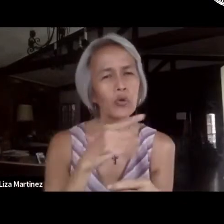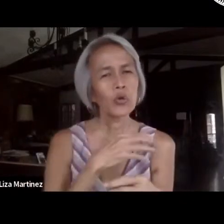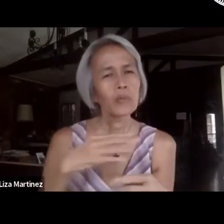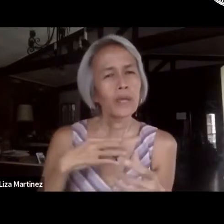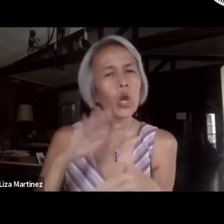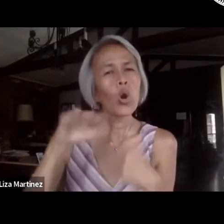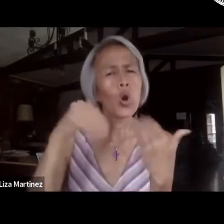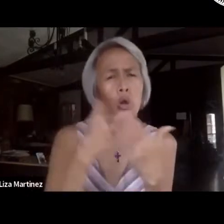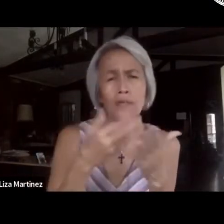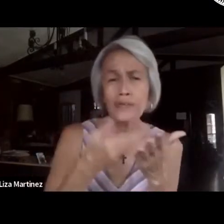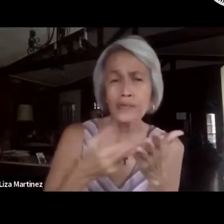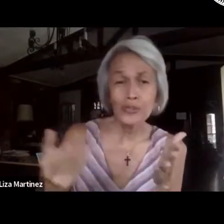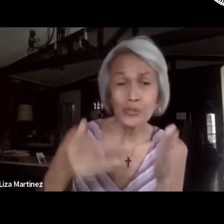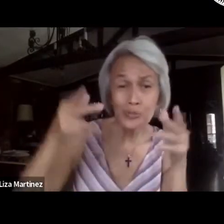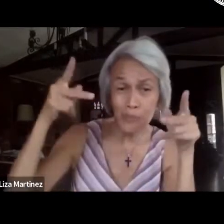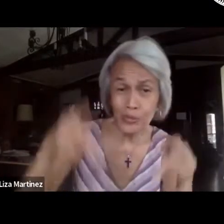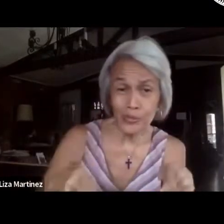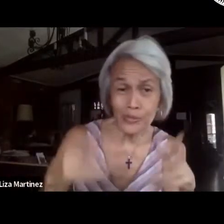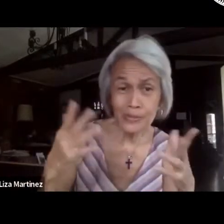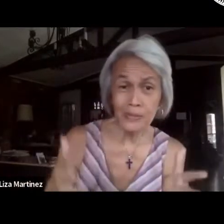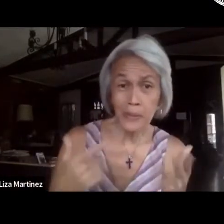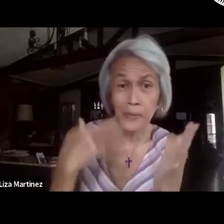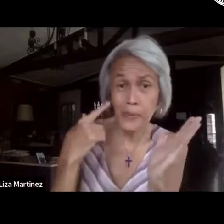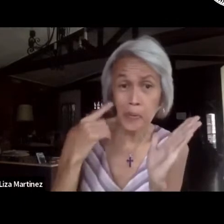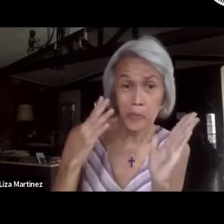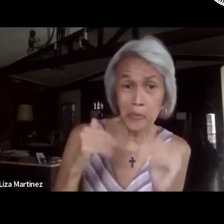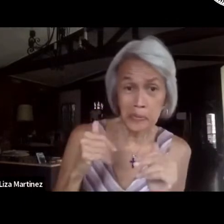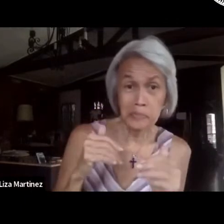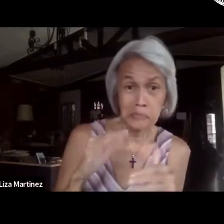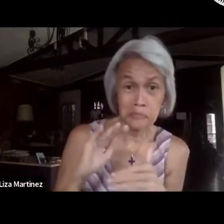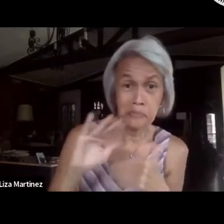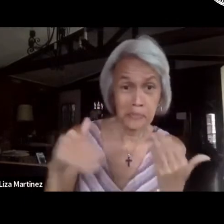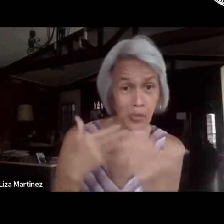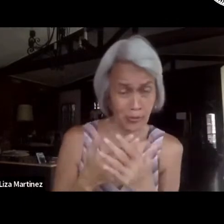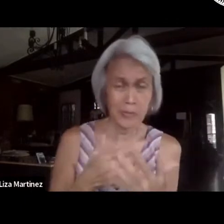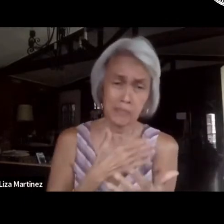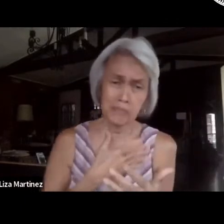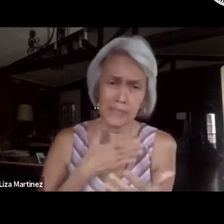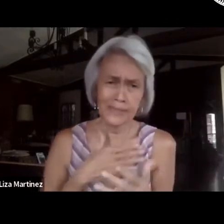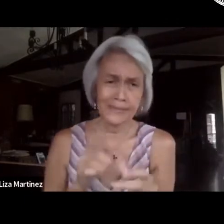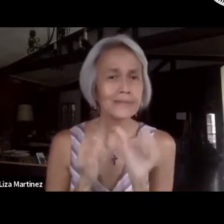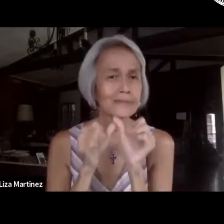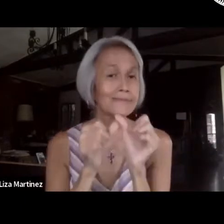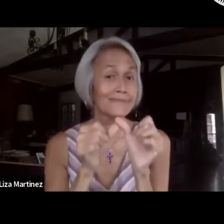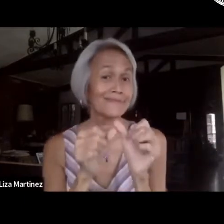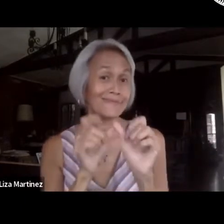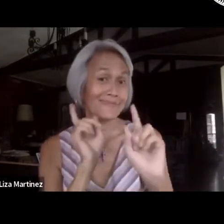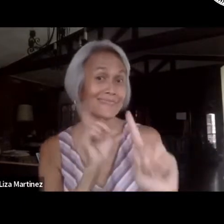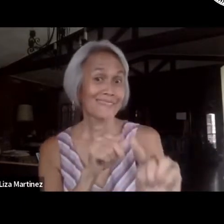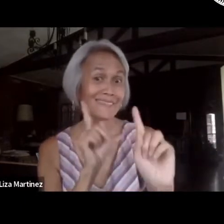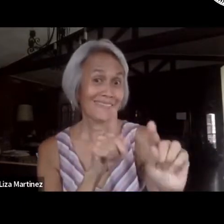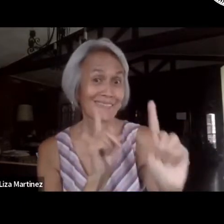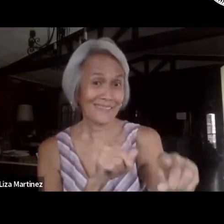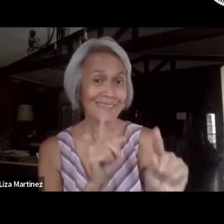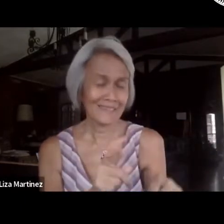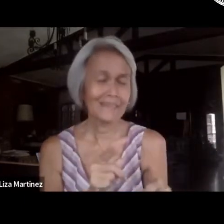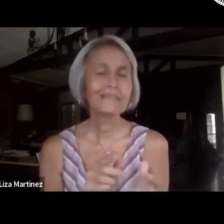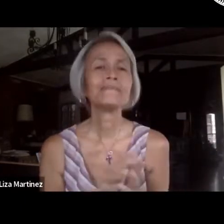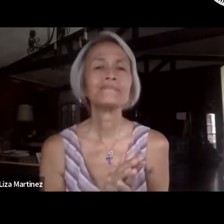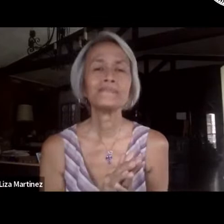persons. Hopefully po, no, all resource persons ay tuloy-tuloy po tayo mag-attend. We really just want to come up with the